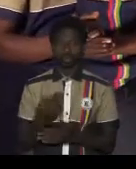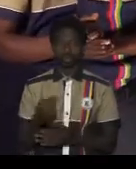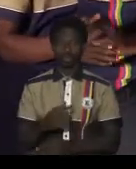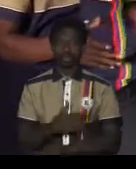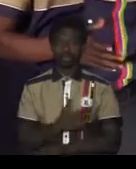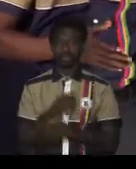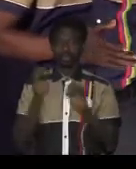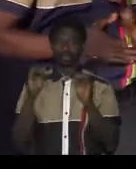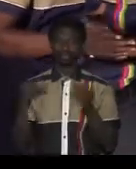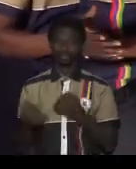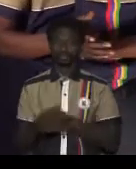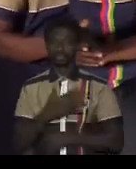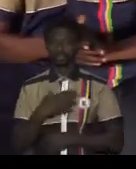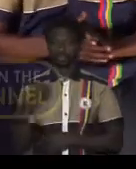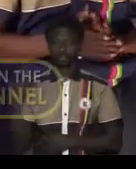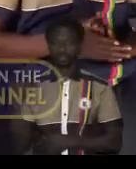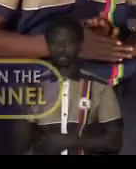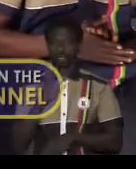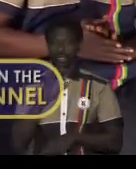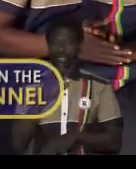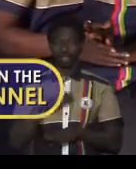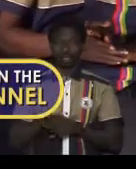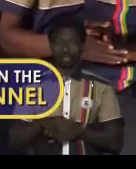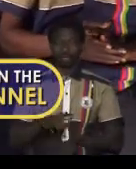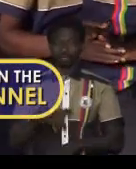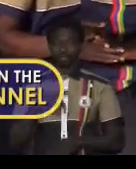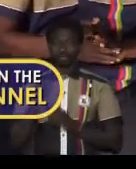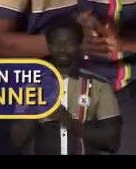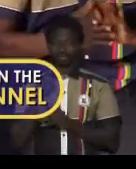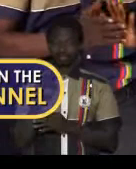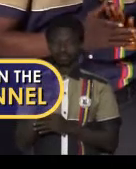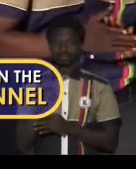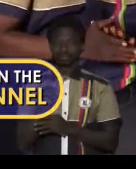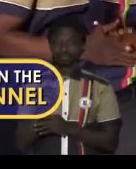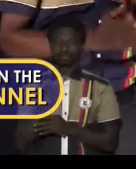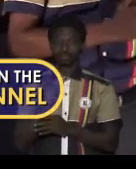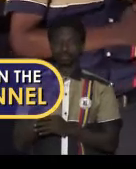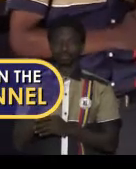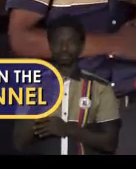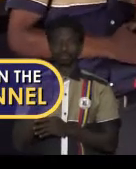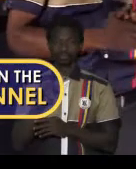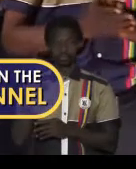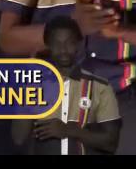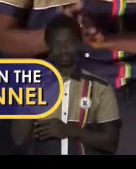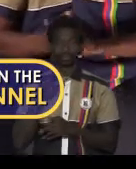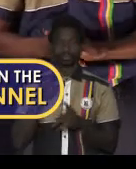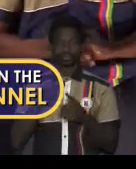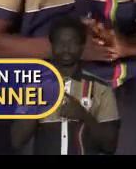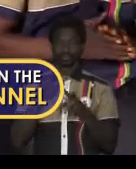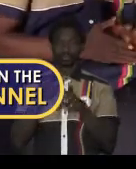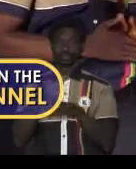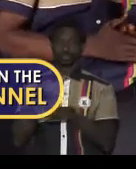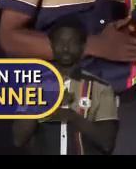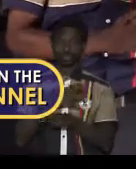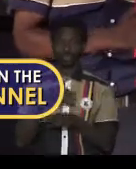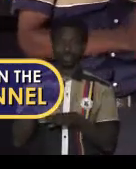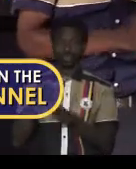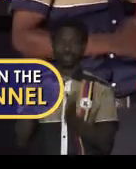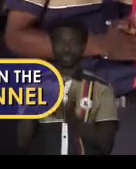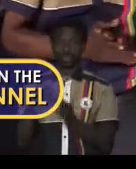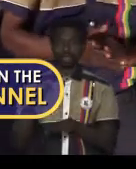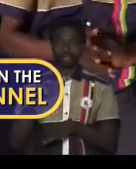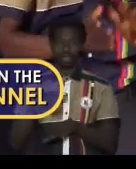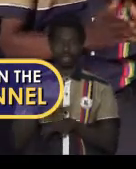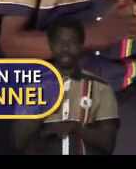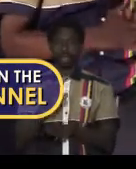taught today and the previous ones are on Lagos SUBEB YouTube channel for you to watch over and over again at your own